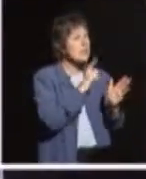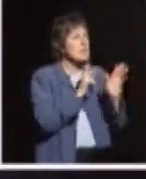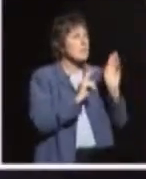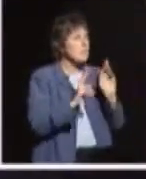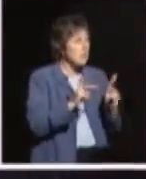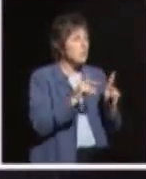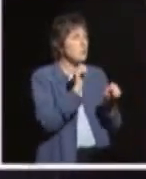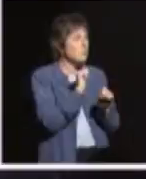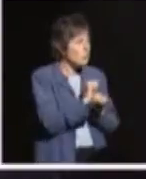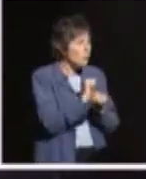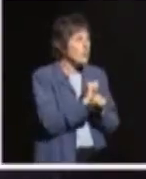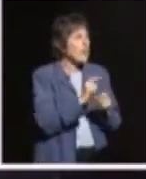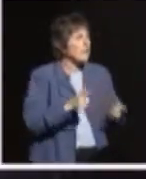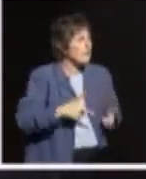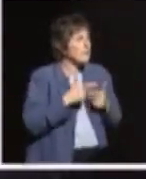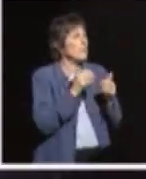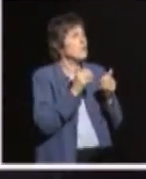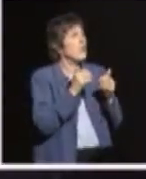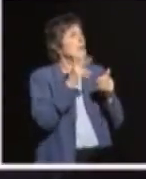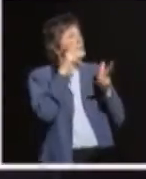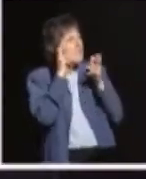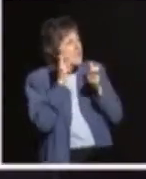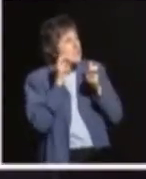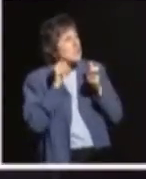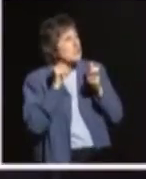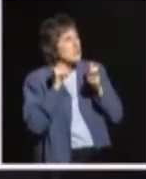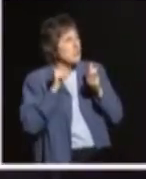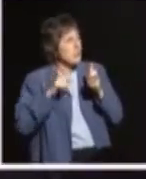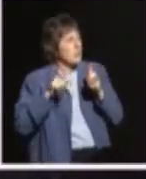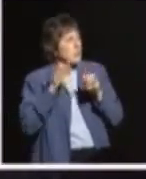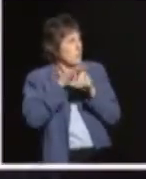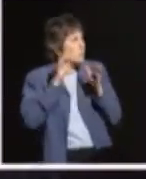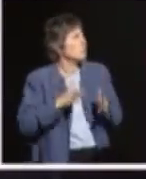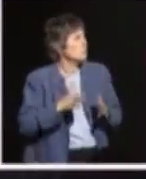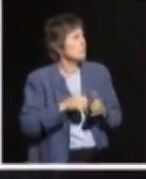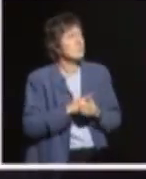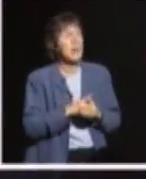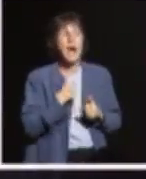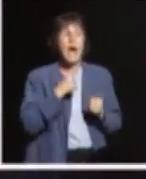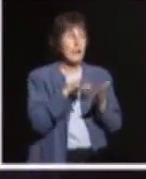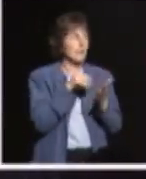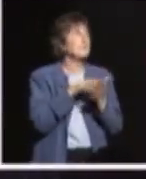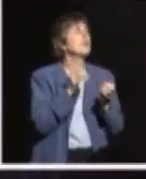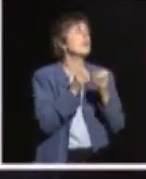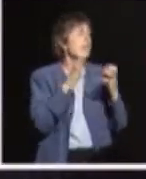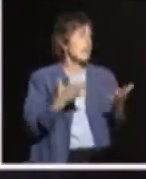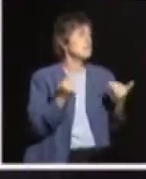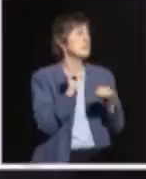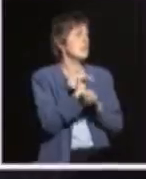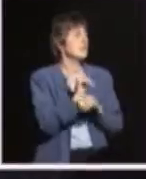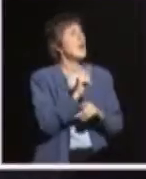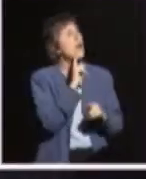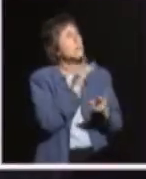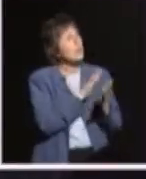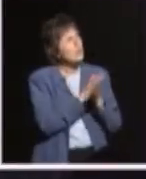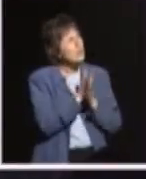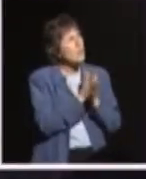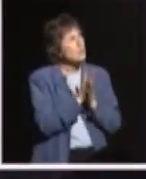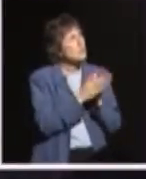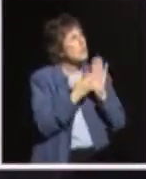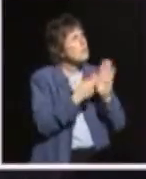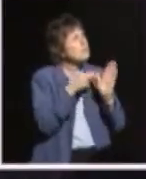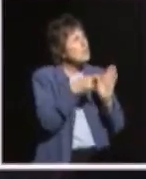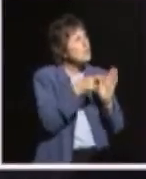their constituency and listen to their needs. I did learn an awful lot tonight, and I look forward to representing you in the